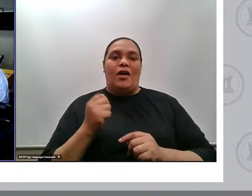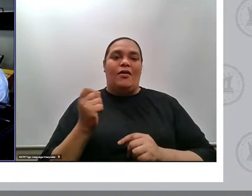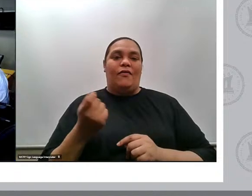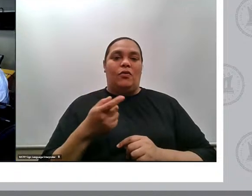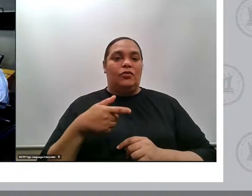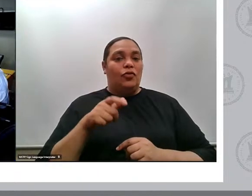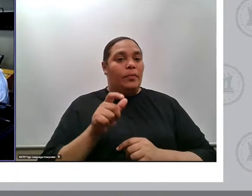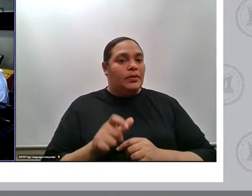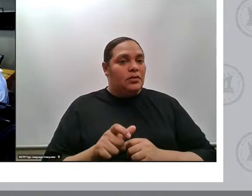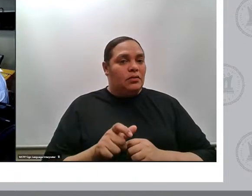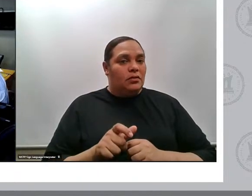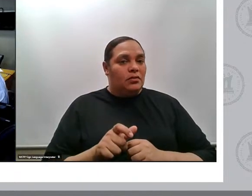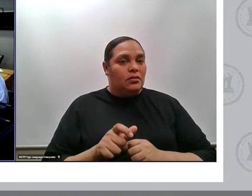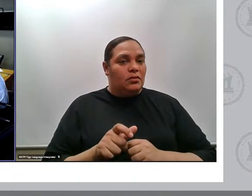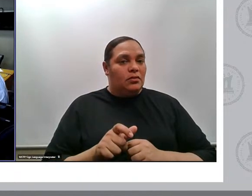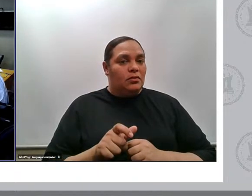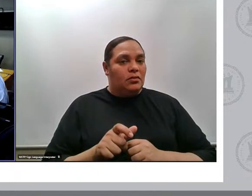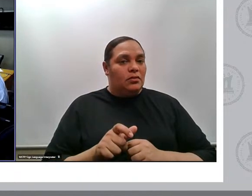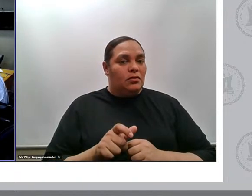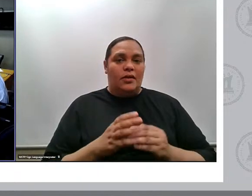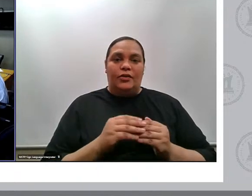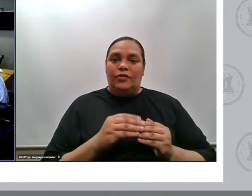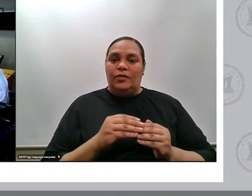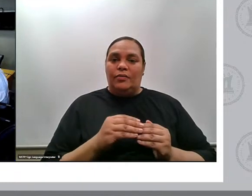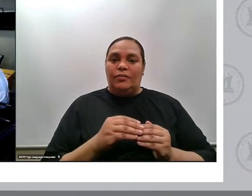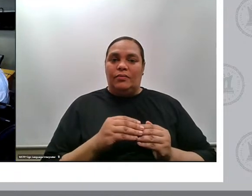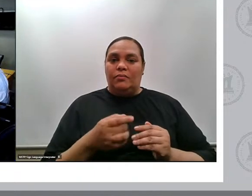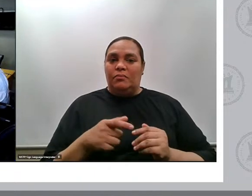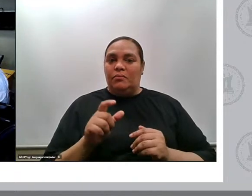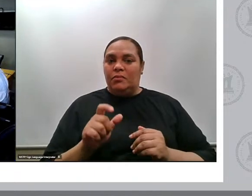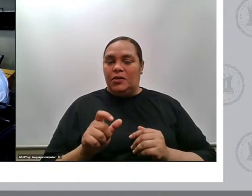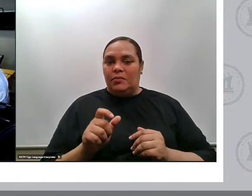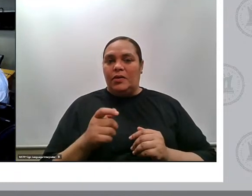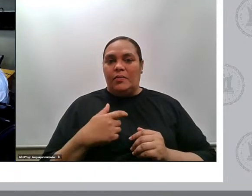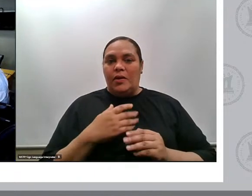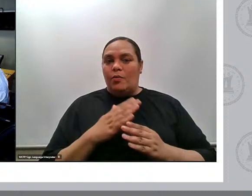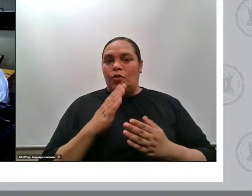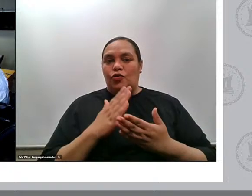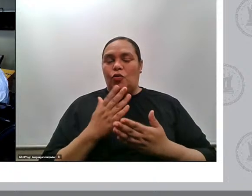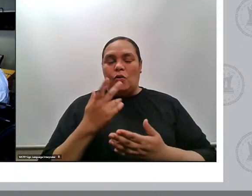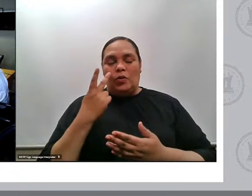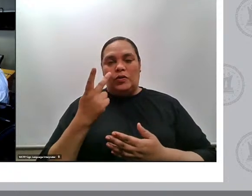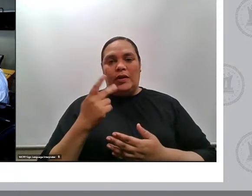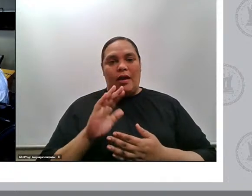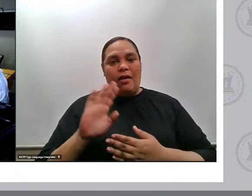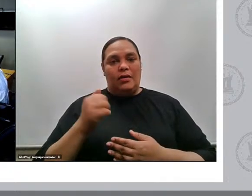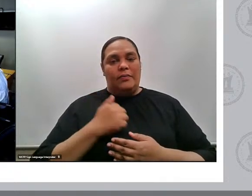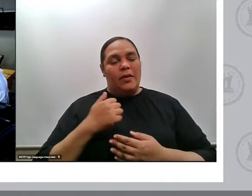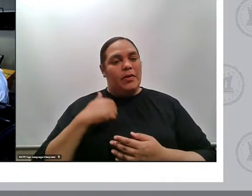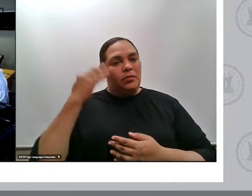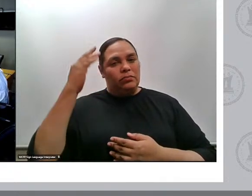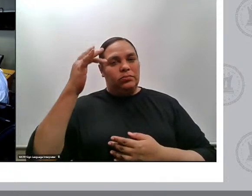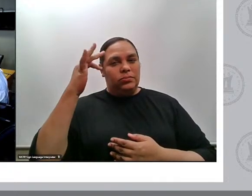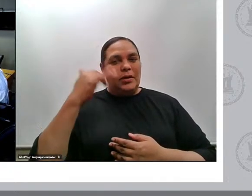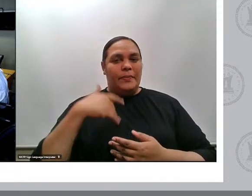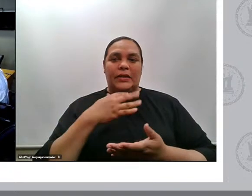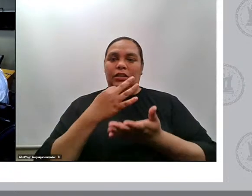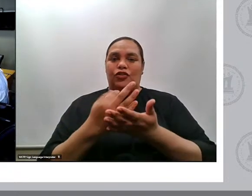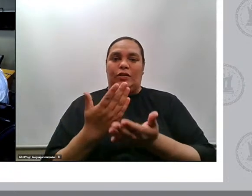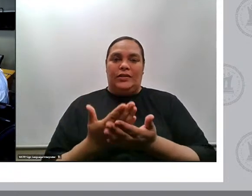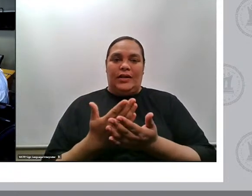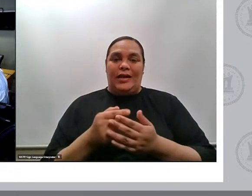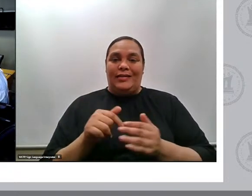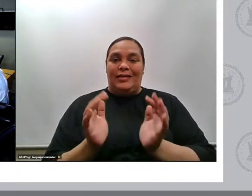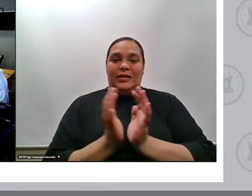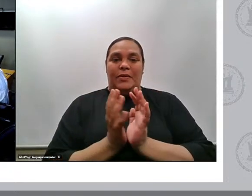this. Member Mackenzie? So I'm not sure if you saw my hand. Chairperson, I was wondering if I could make a suggestion that this meeting